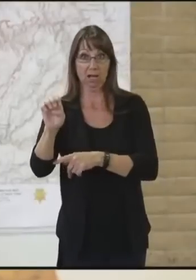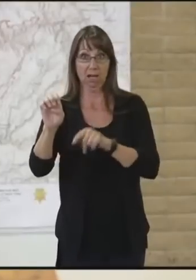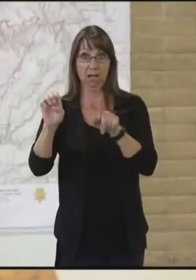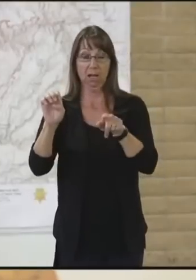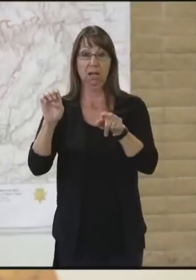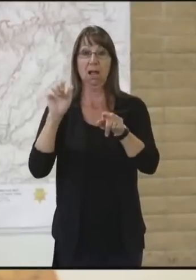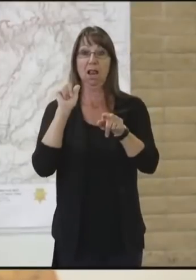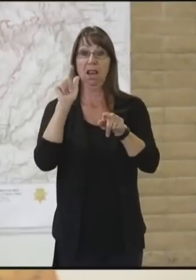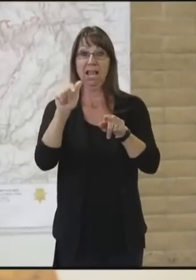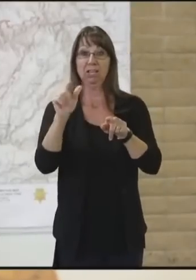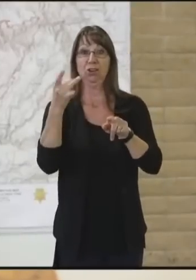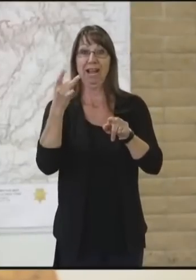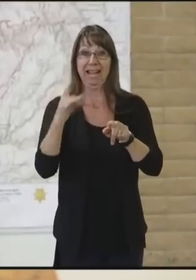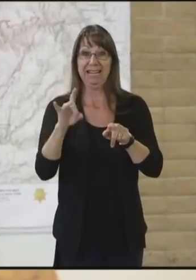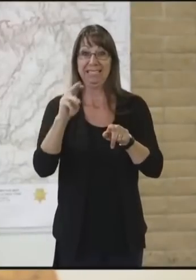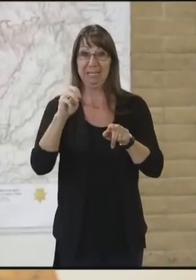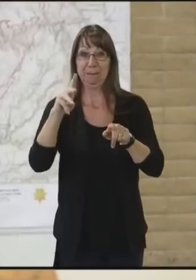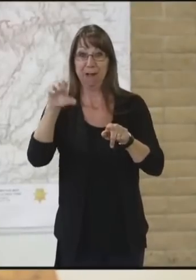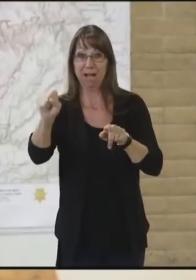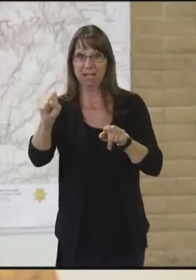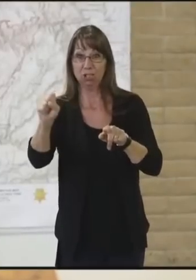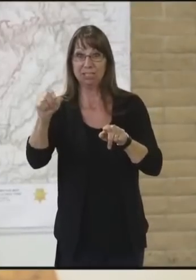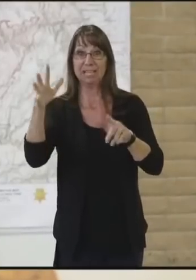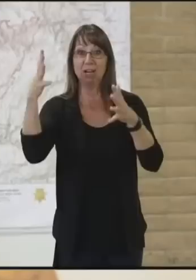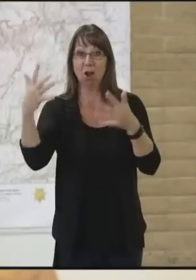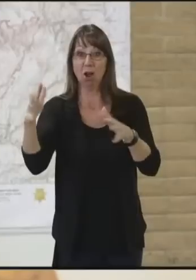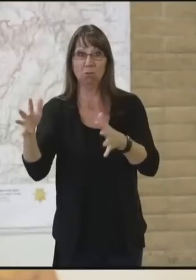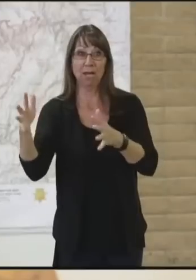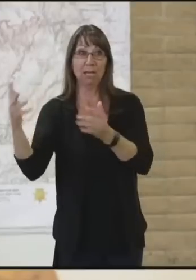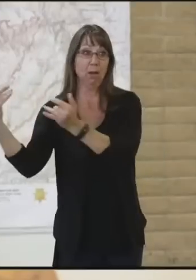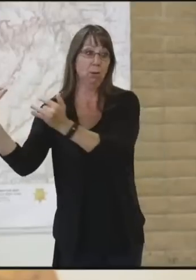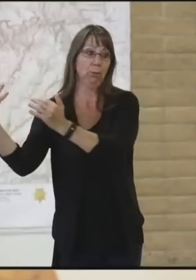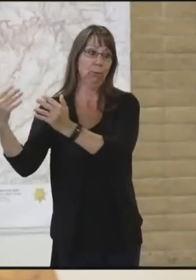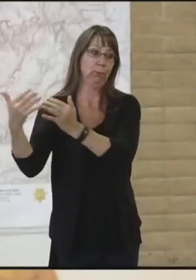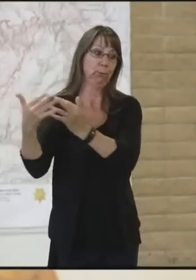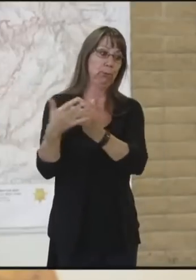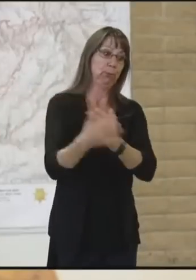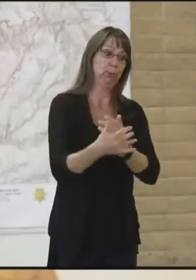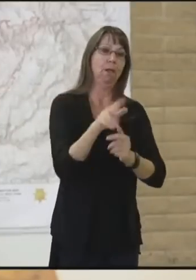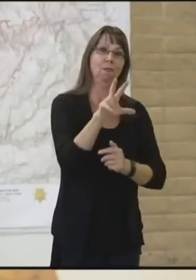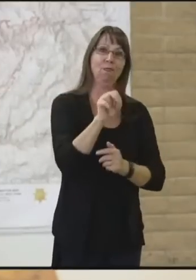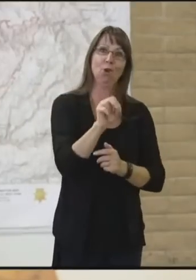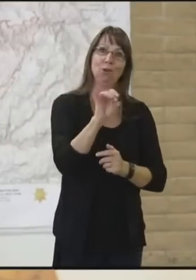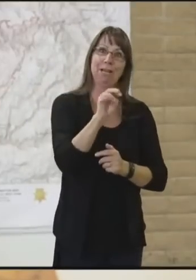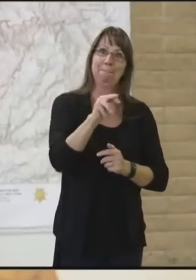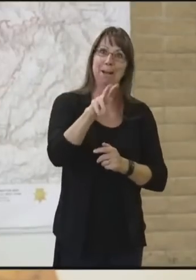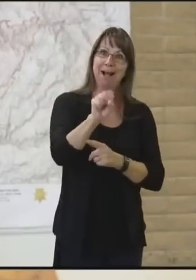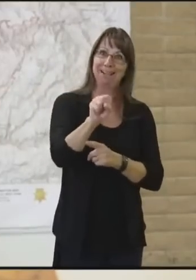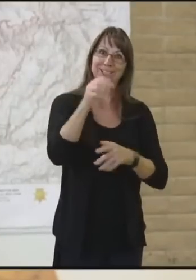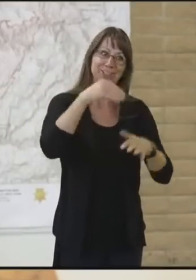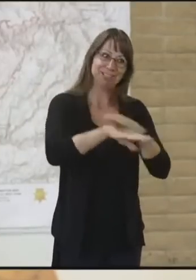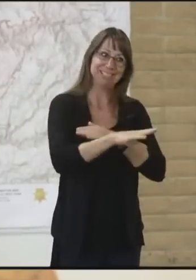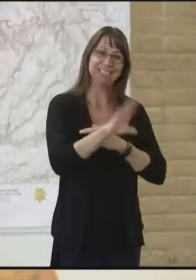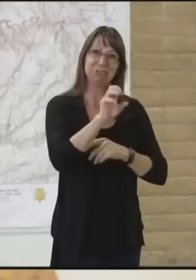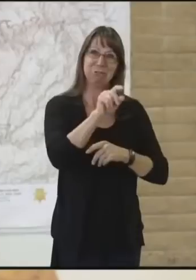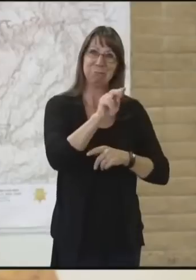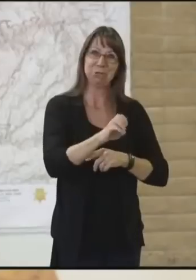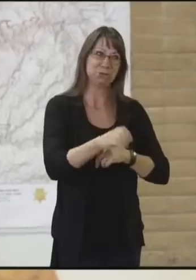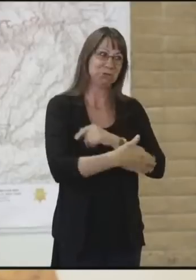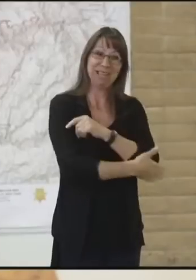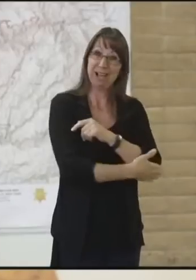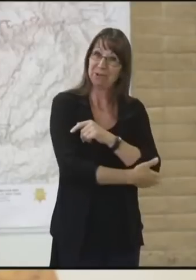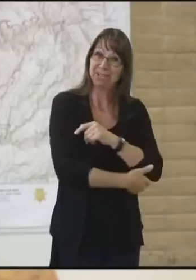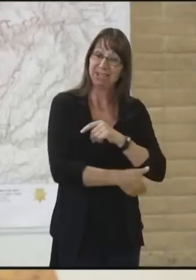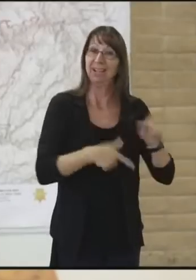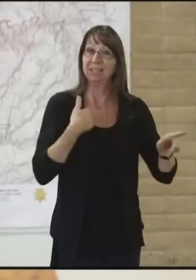it traveled 30 miles into Butte County. So we want to make sure that people understand that even though that the fire behavior is moderated,